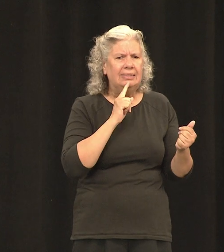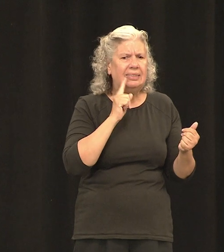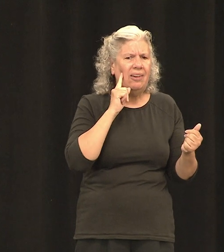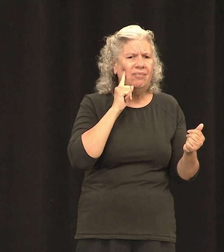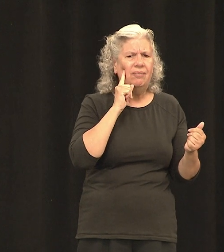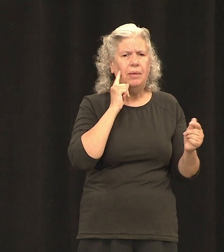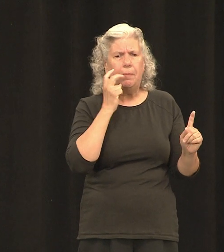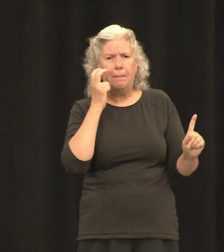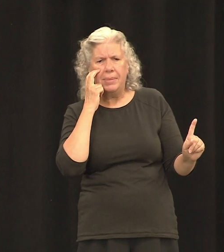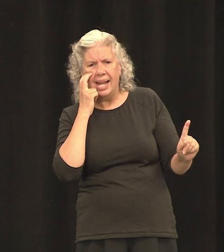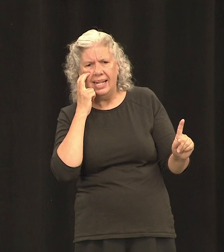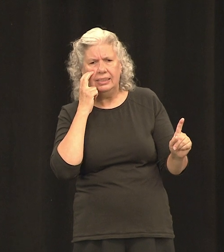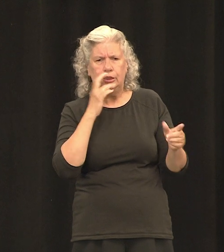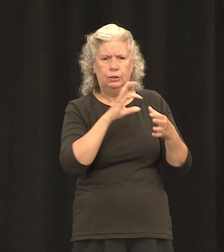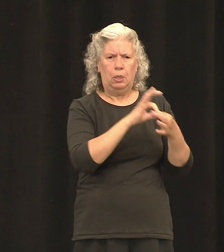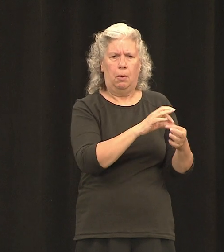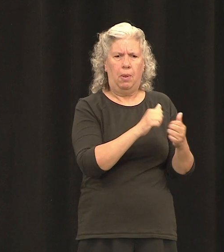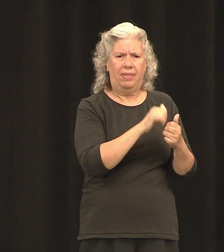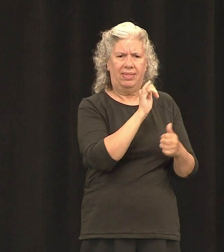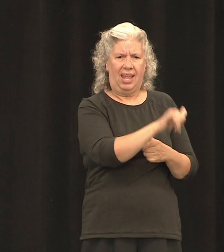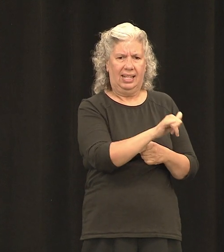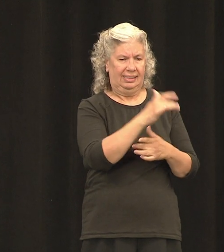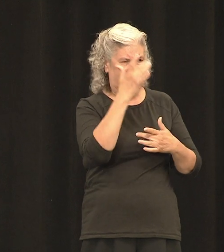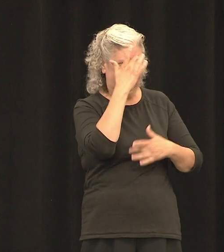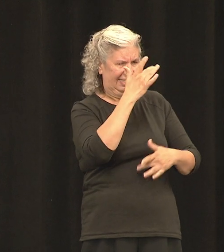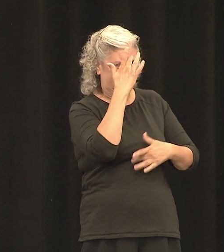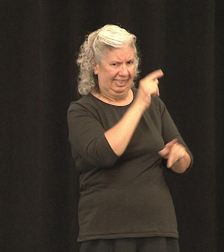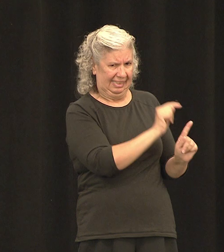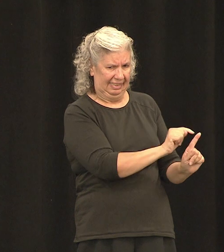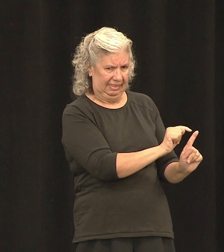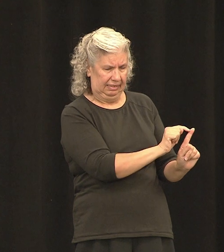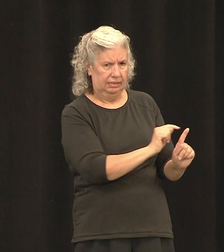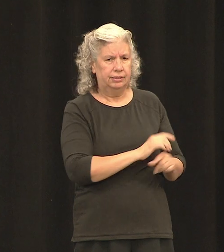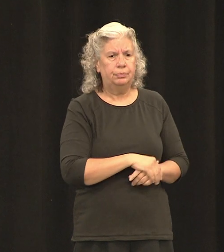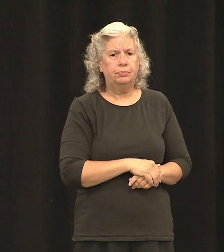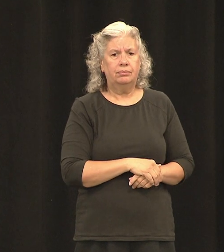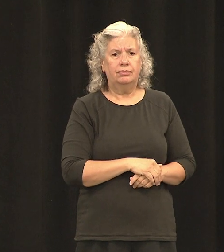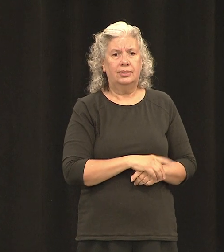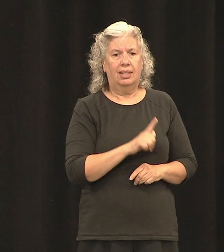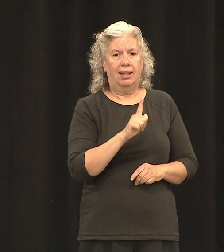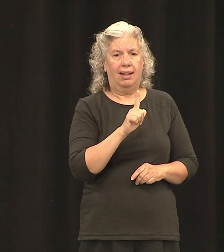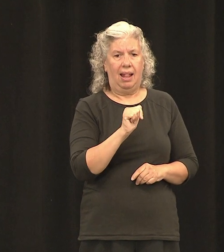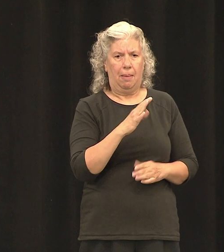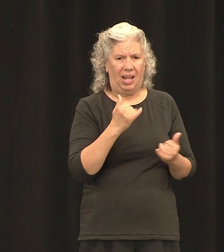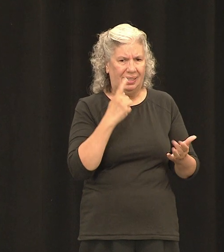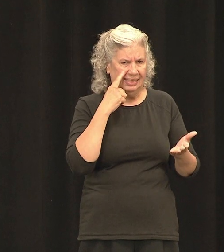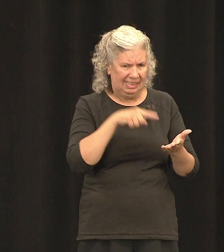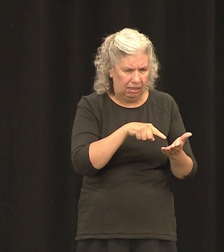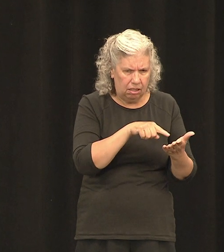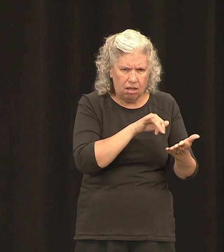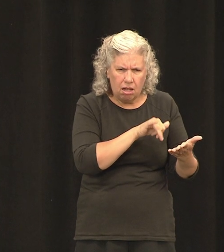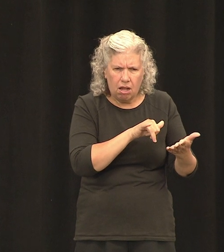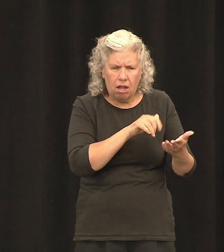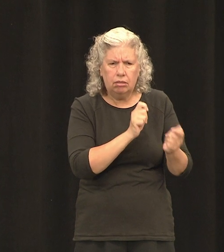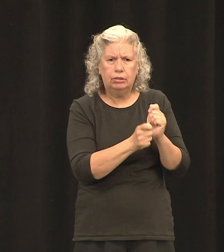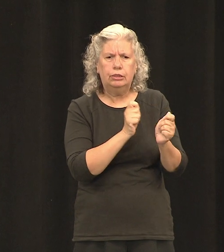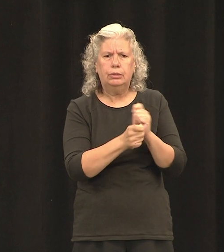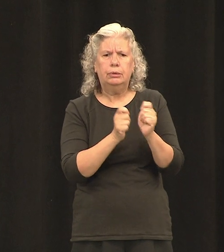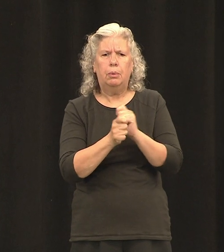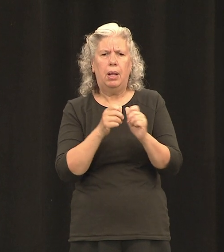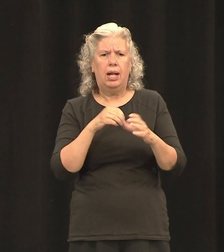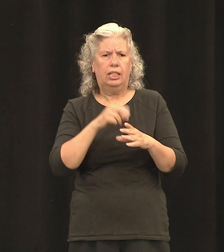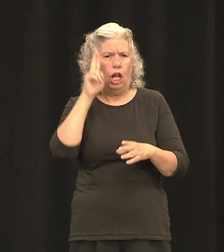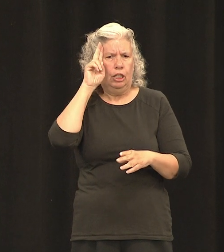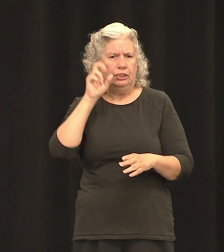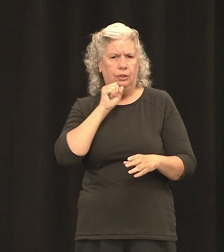this disease. Currently, her lab targets mutations in the USH1C gene with antisense gene